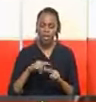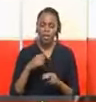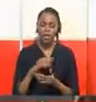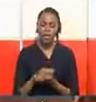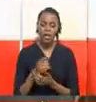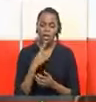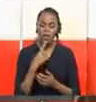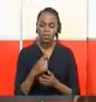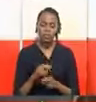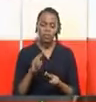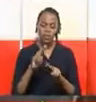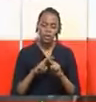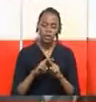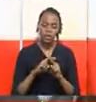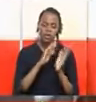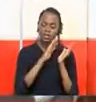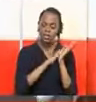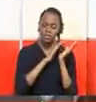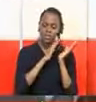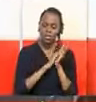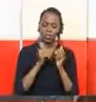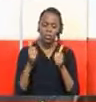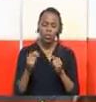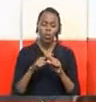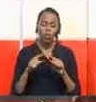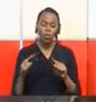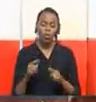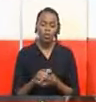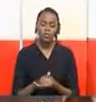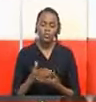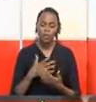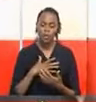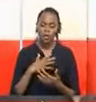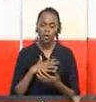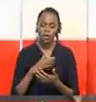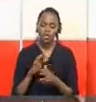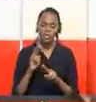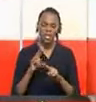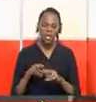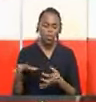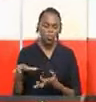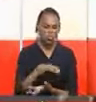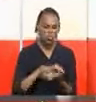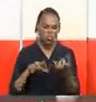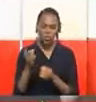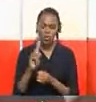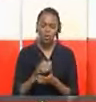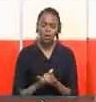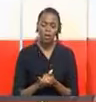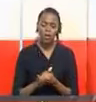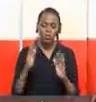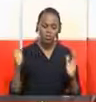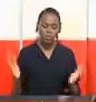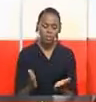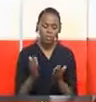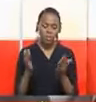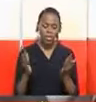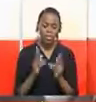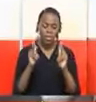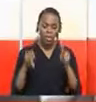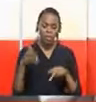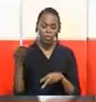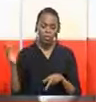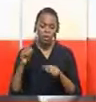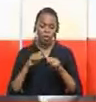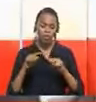good morals, to always be kind, to never be violent, to take care of others, and to be